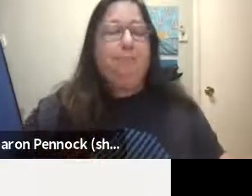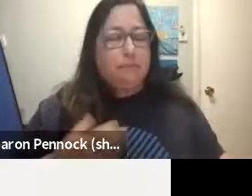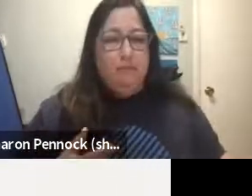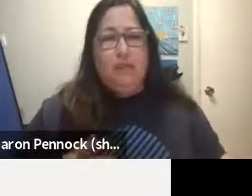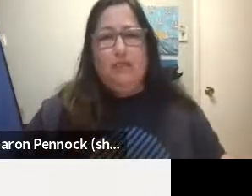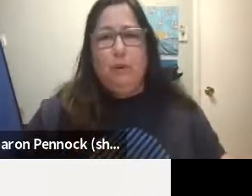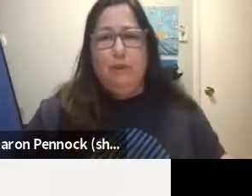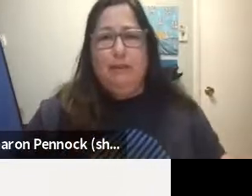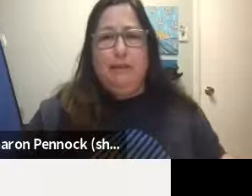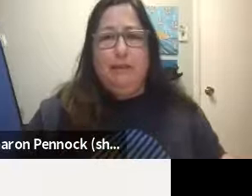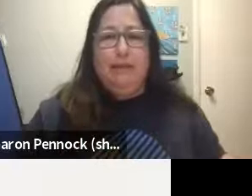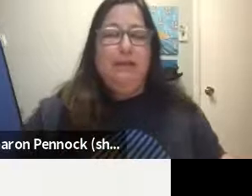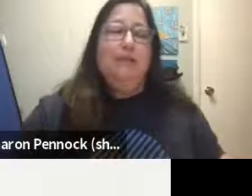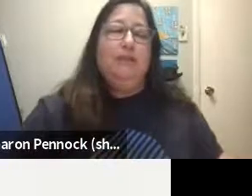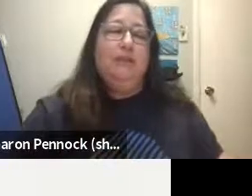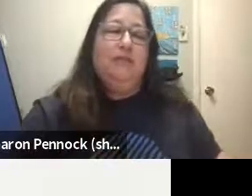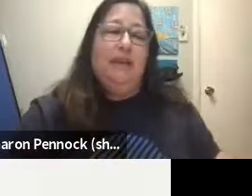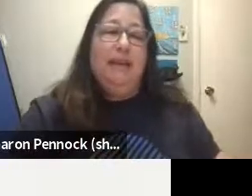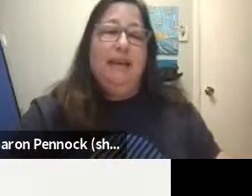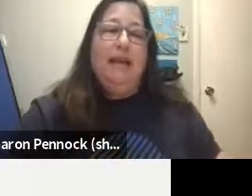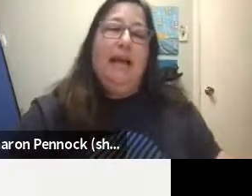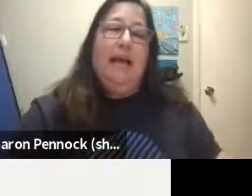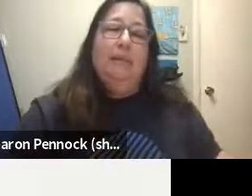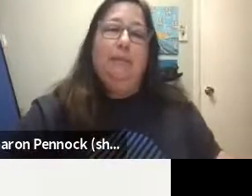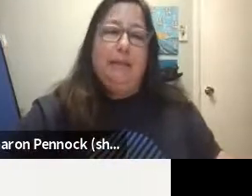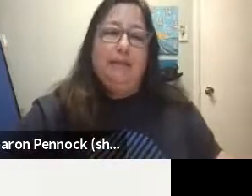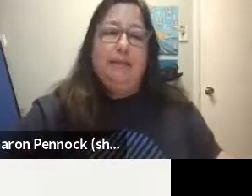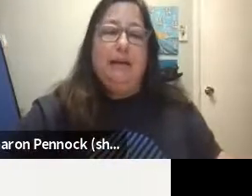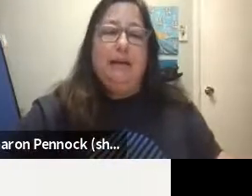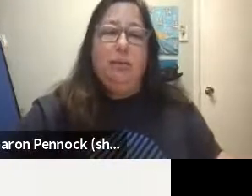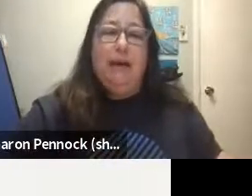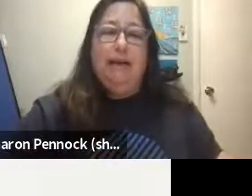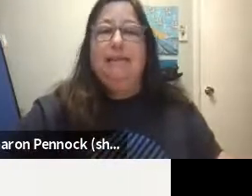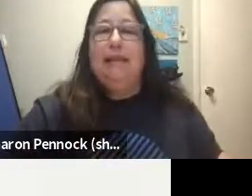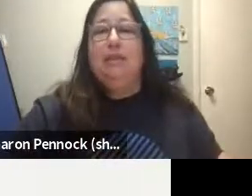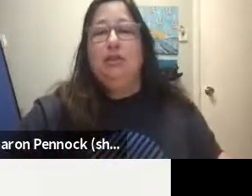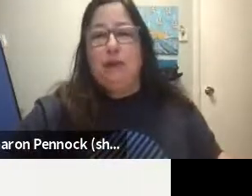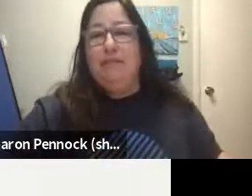summary. If you want to read the complete language, you can find that at